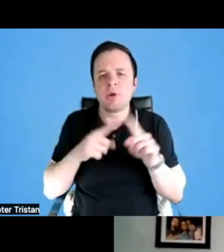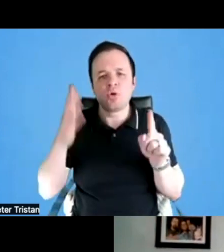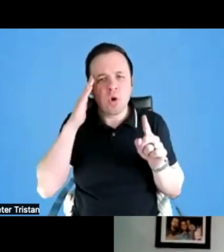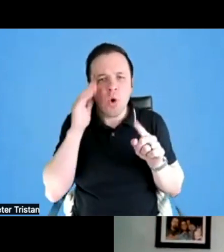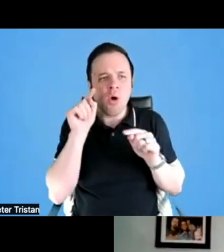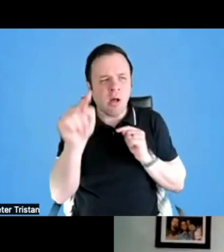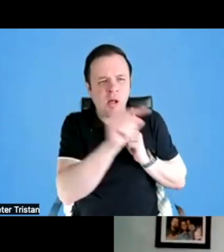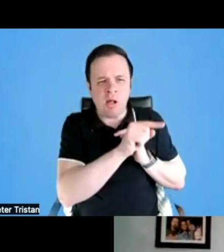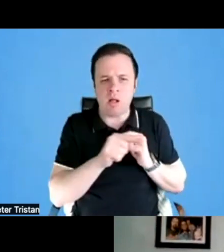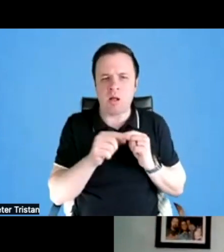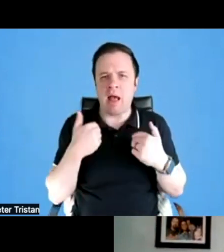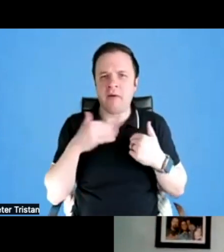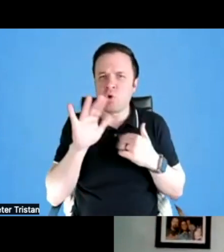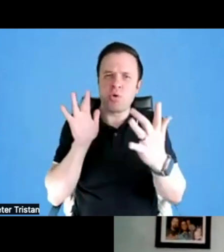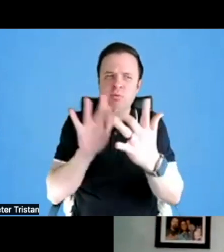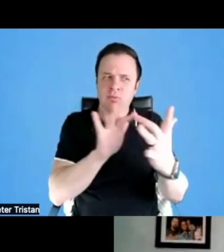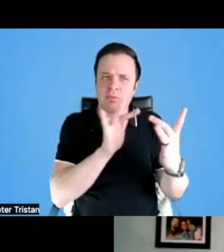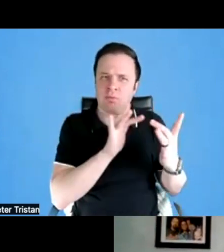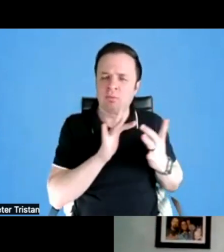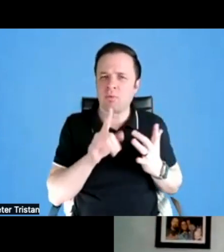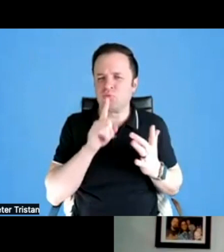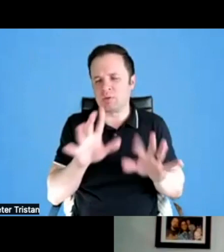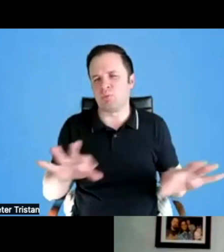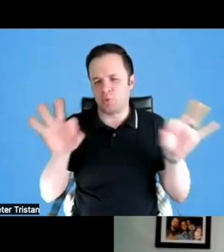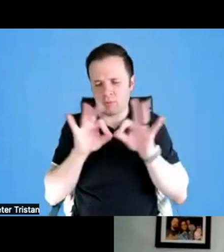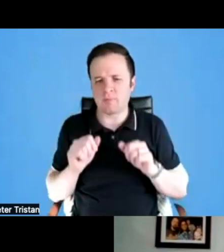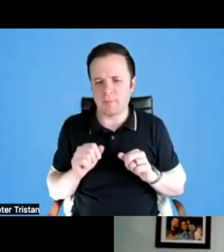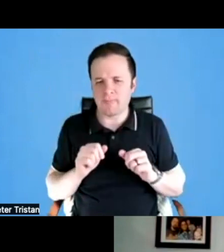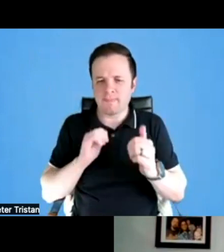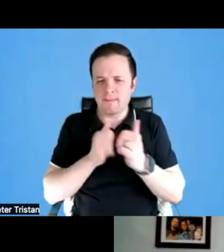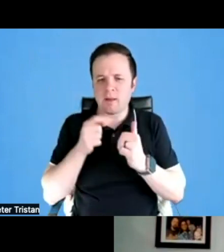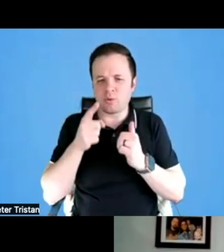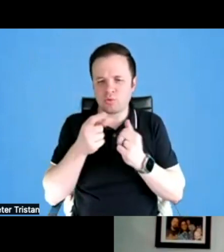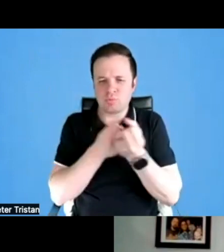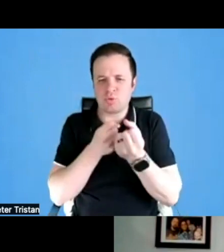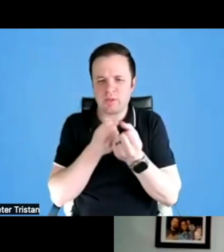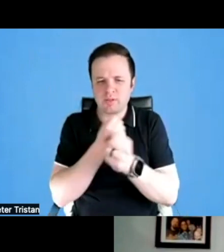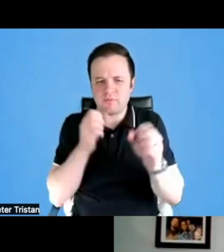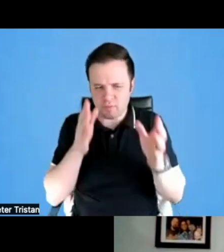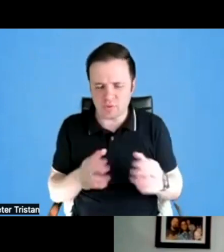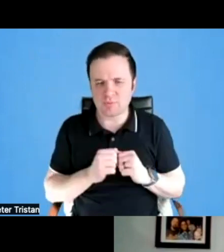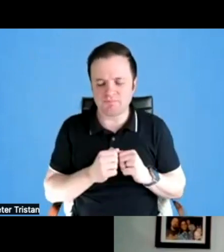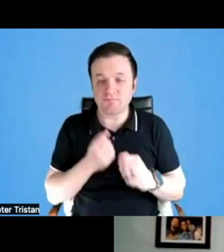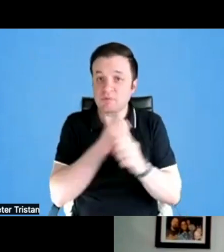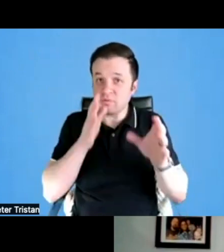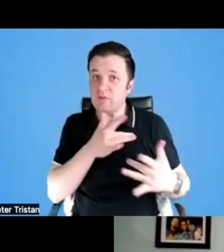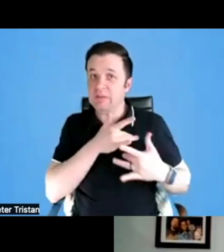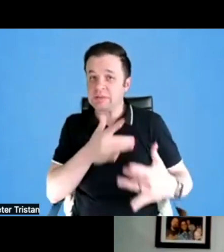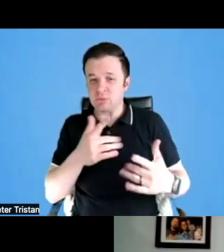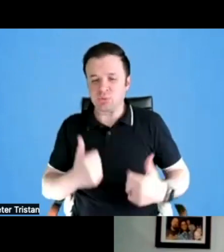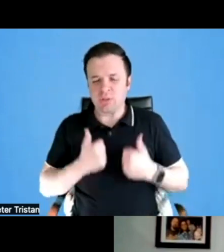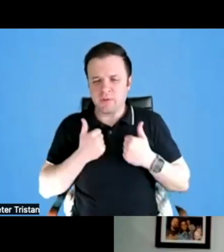your own network of relationships feels really important in how you're supporting survivors. Survivors typically live